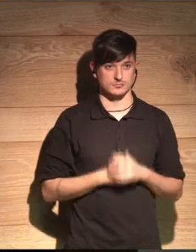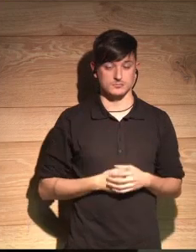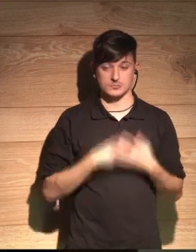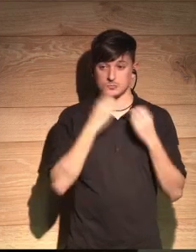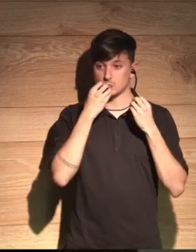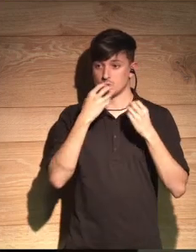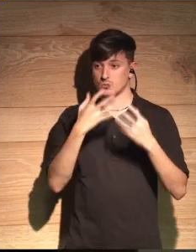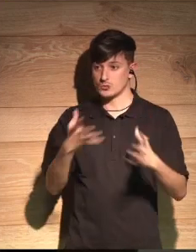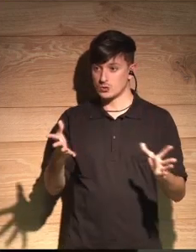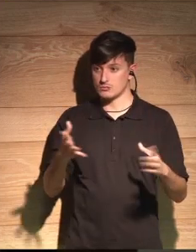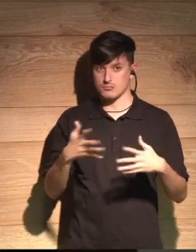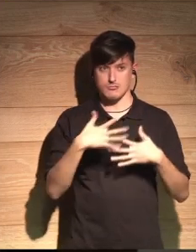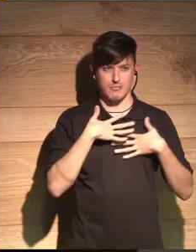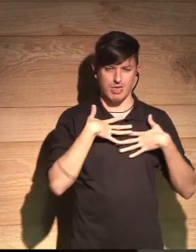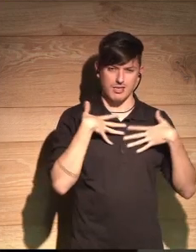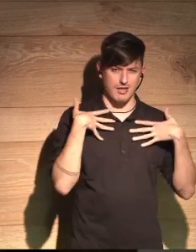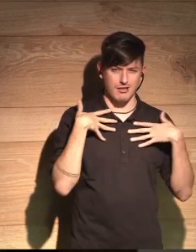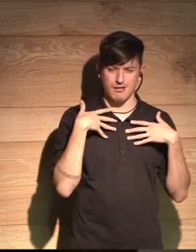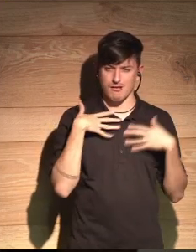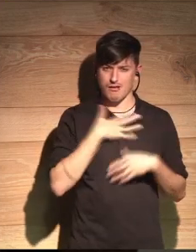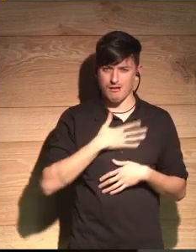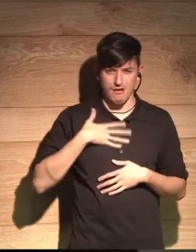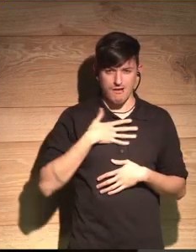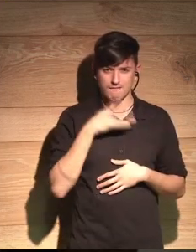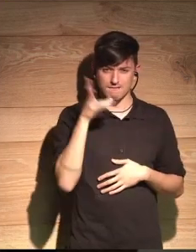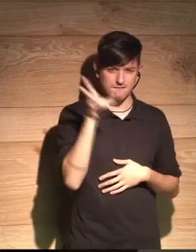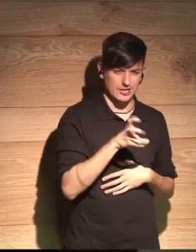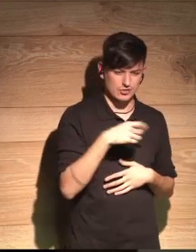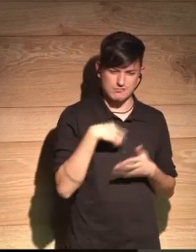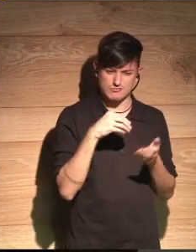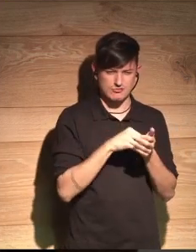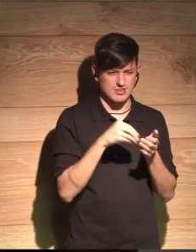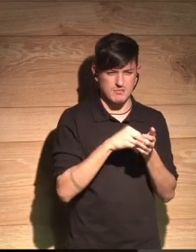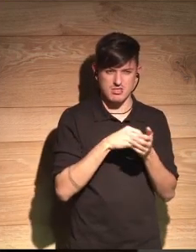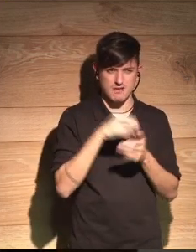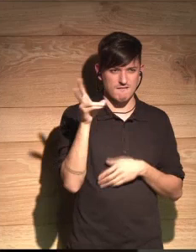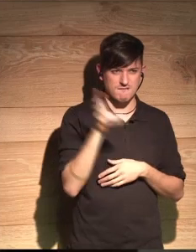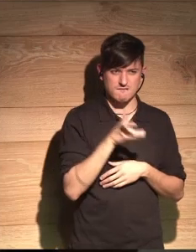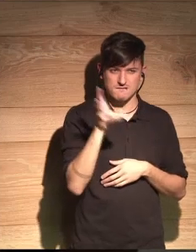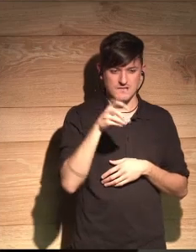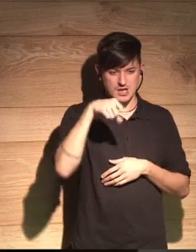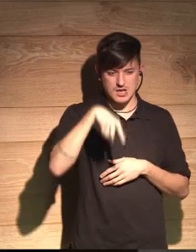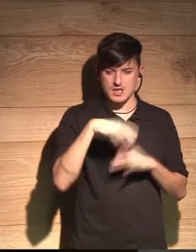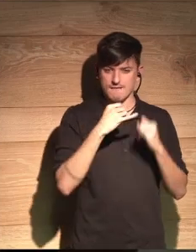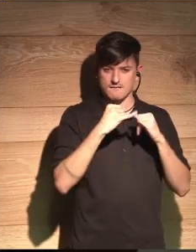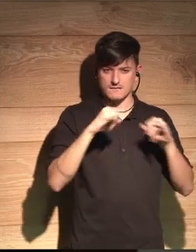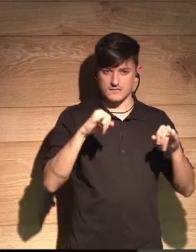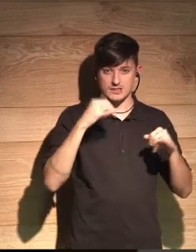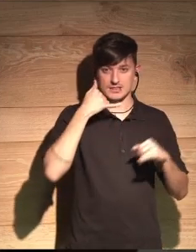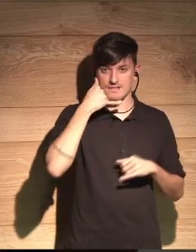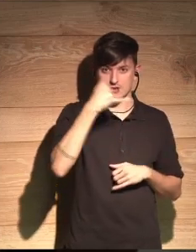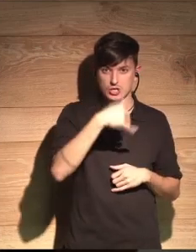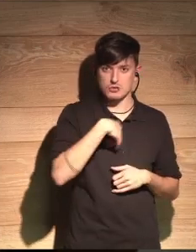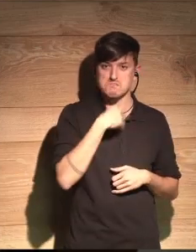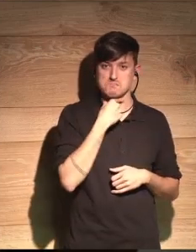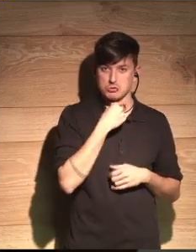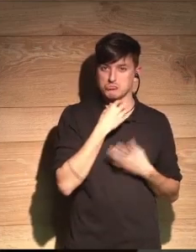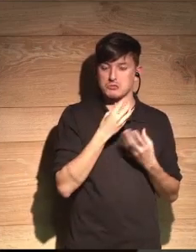Bueno, es un gran placer. Well, it is a great pleasure to be here with you. I came here many times to